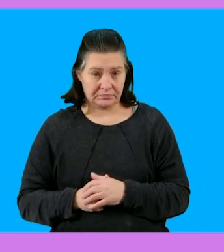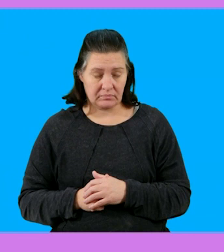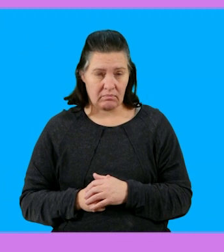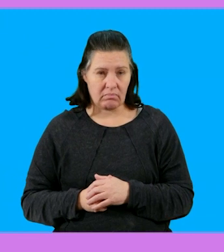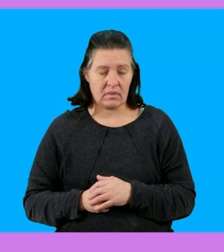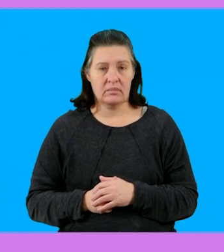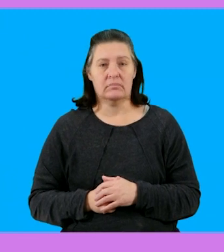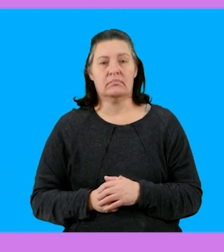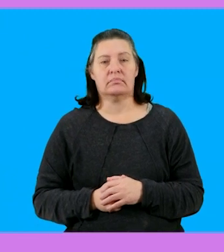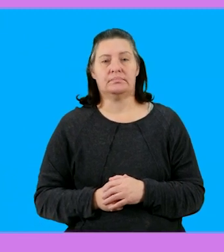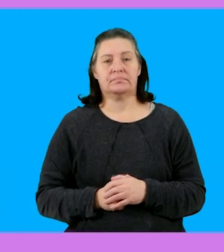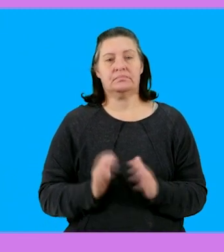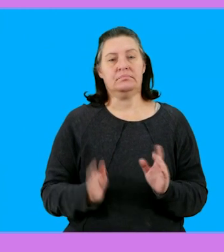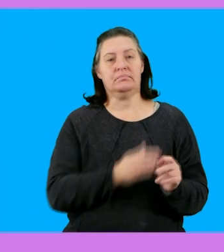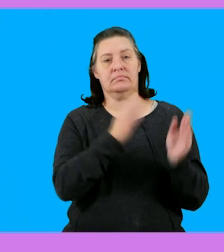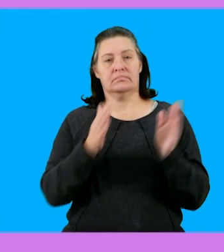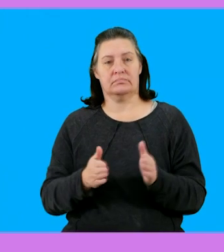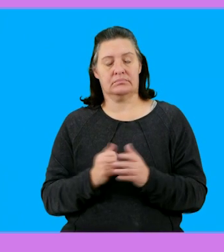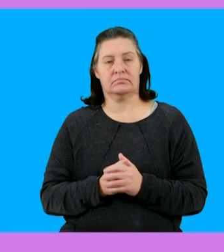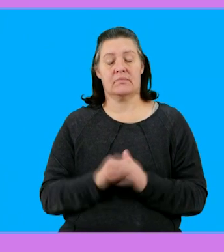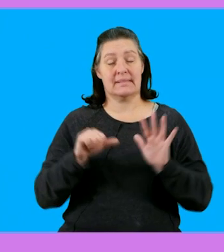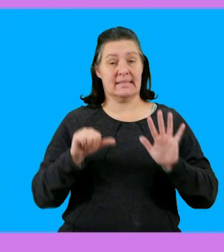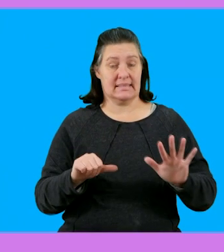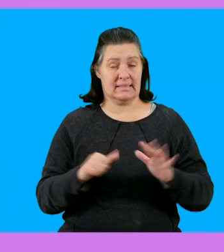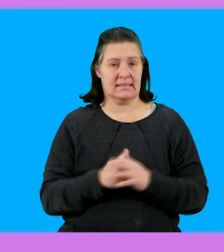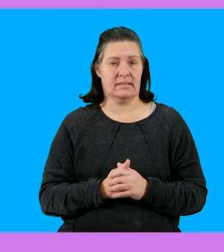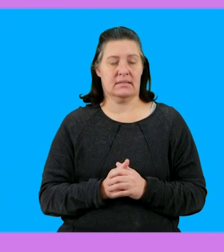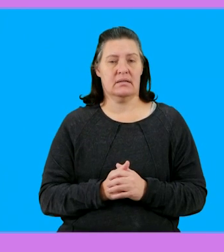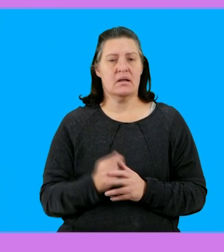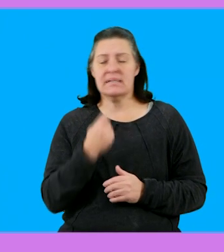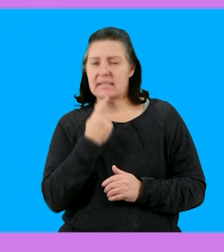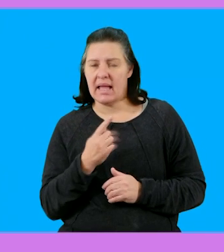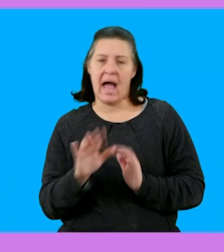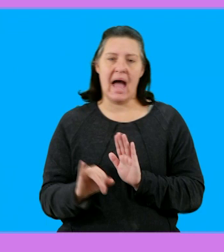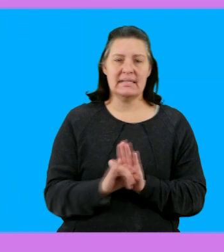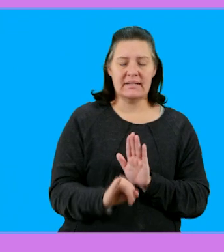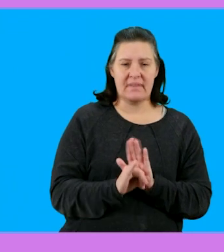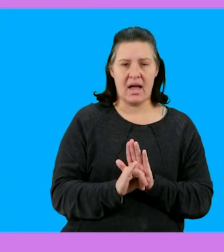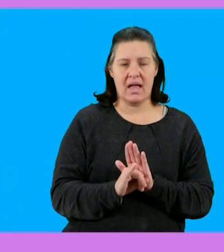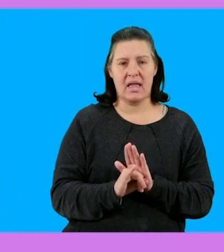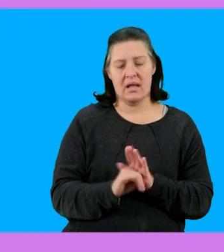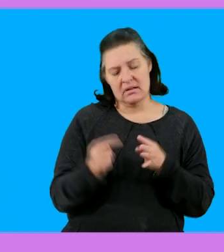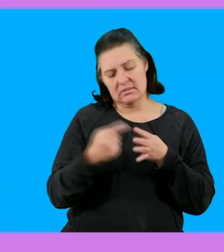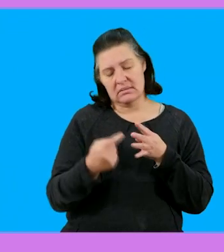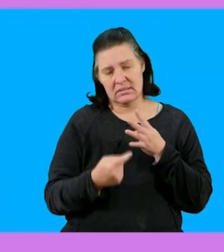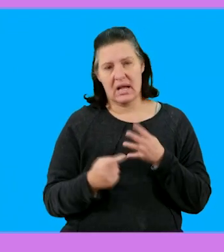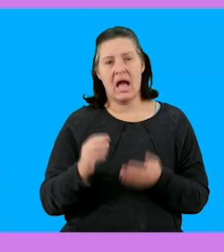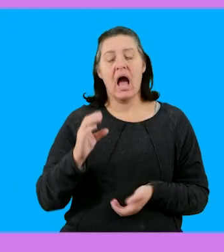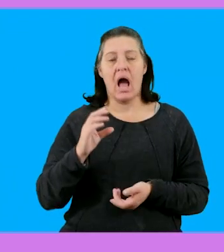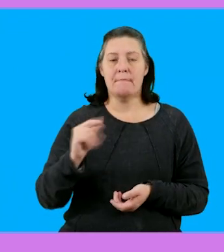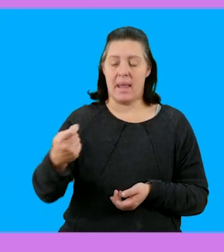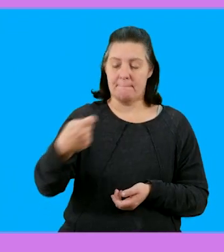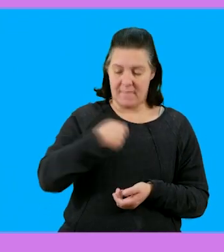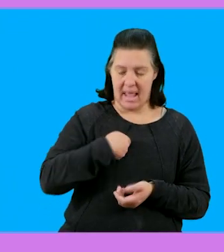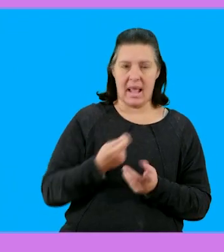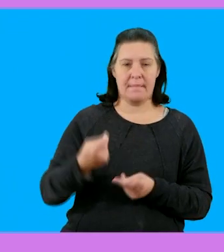look at another question. At question number 6, it says here, identify all the credit transactions, right? So